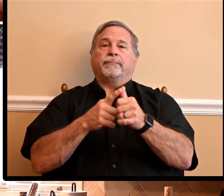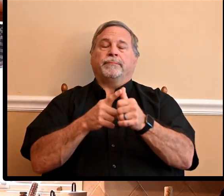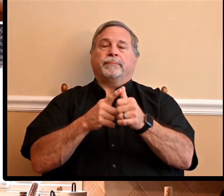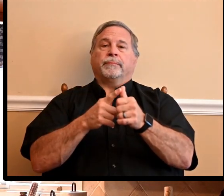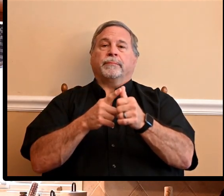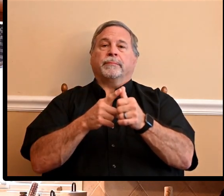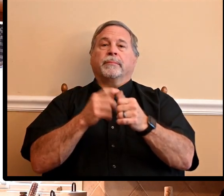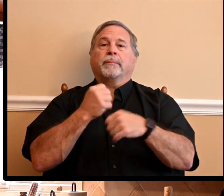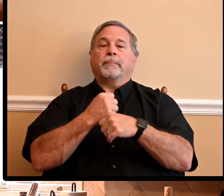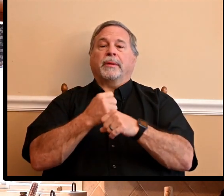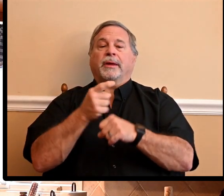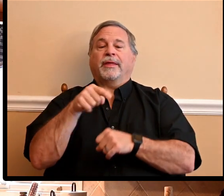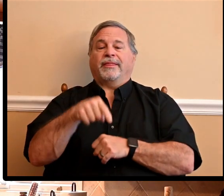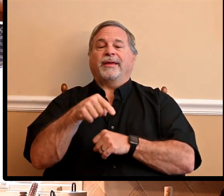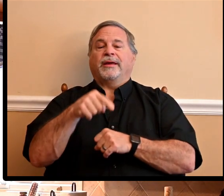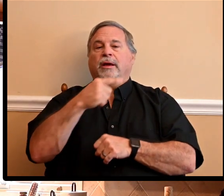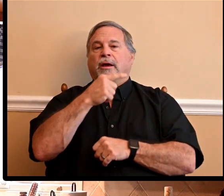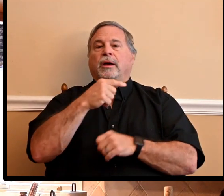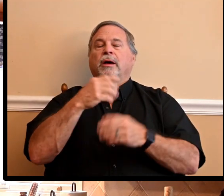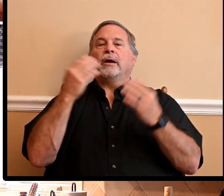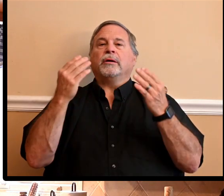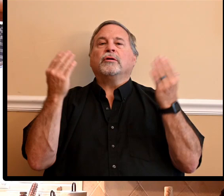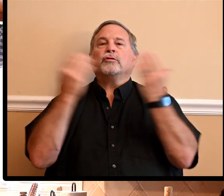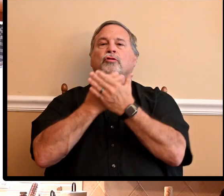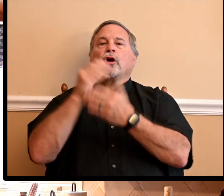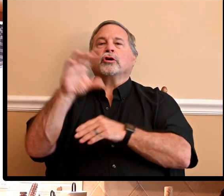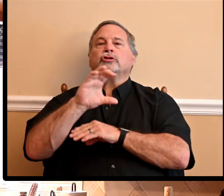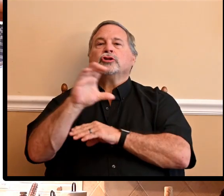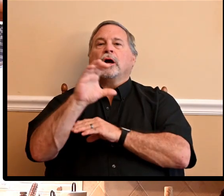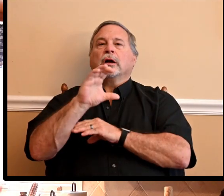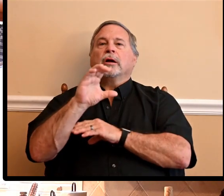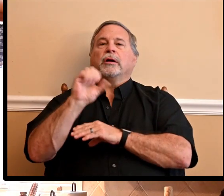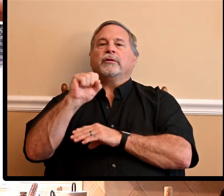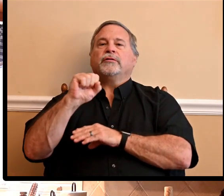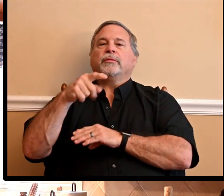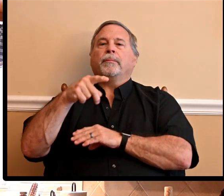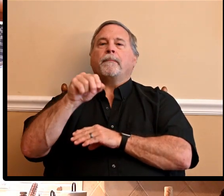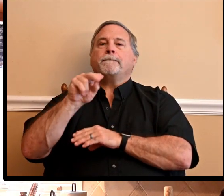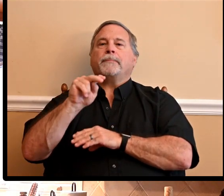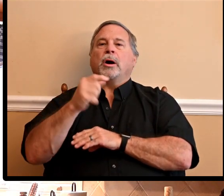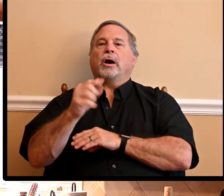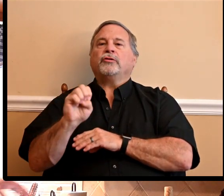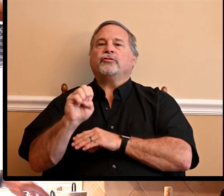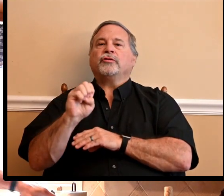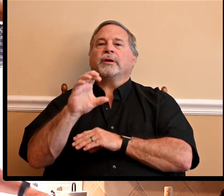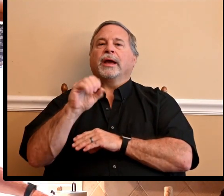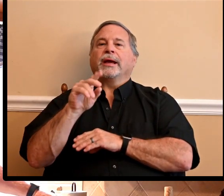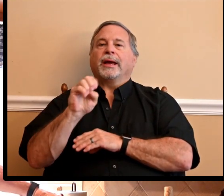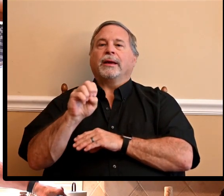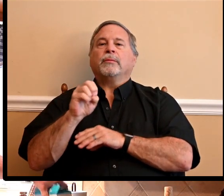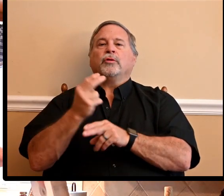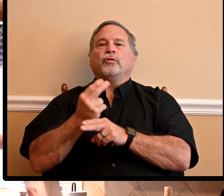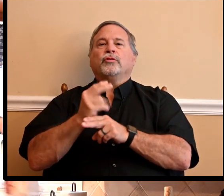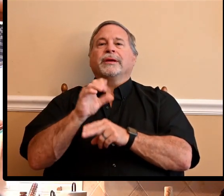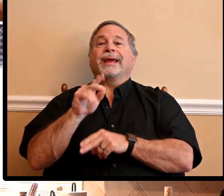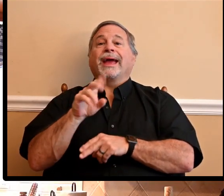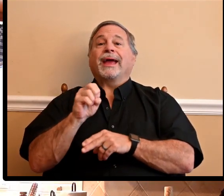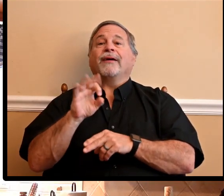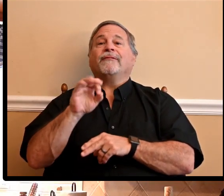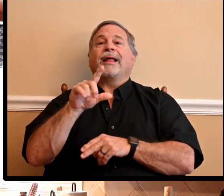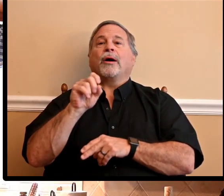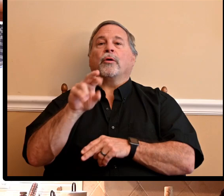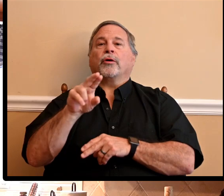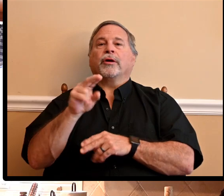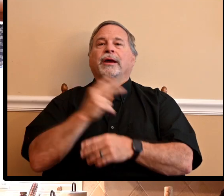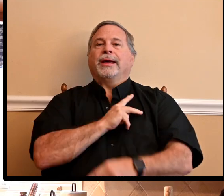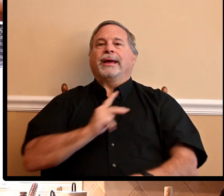Okay, the first part of making this dark chocolate sponge cake is to get all of your ingredients. Now we're going to be using a cake flour. We